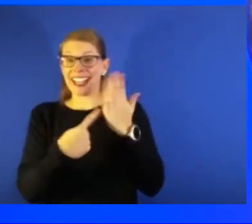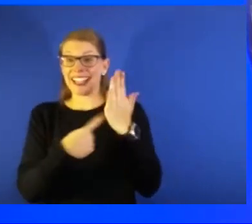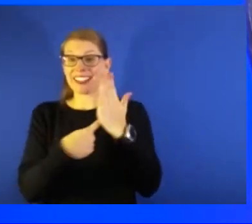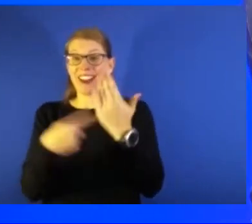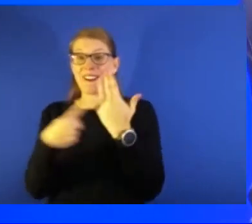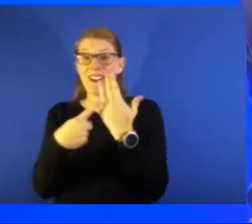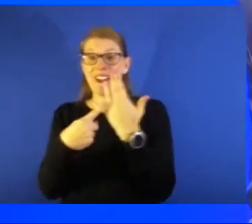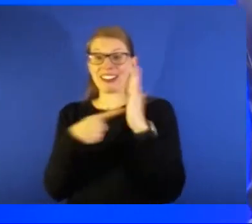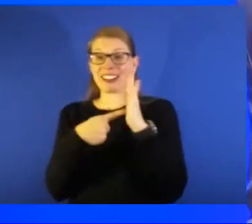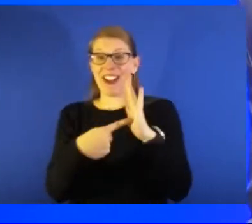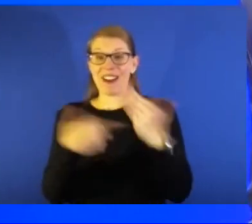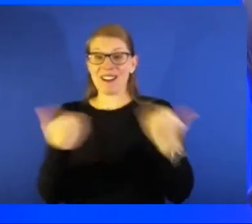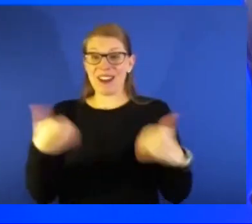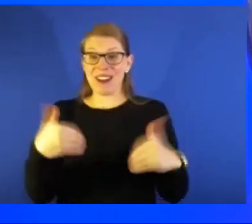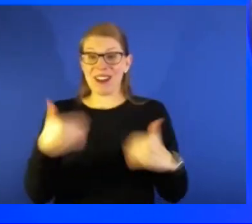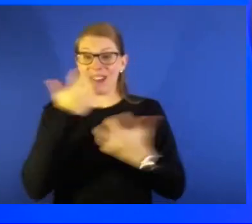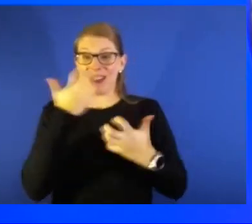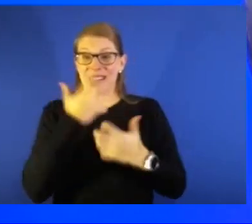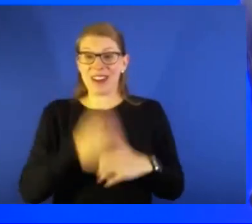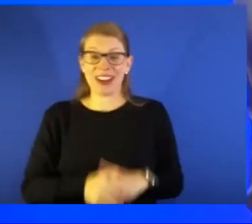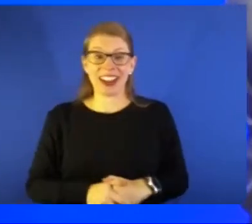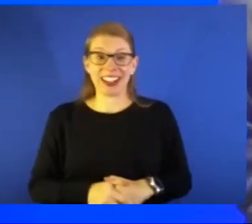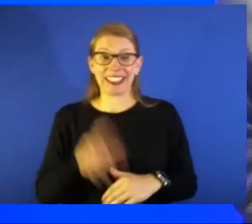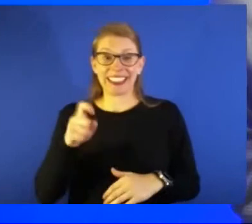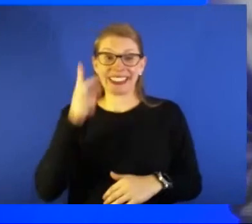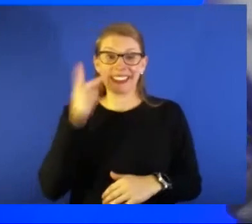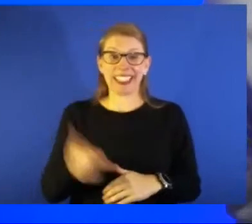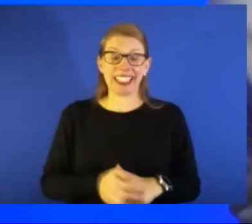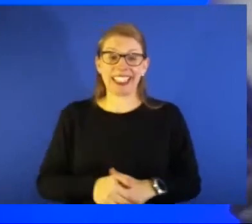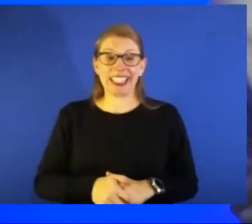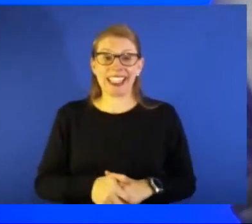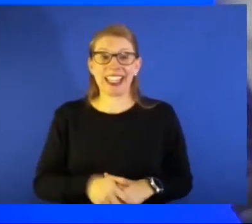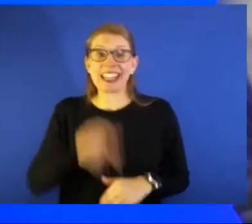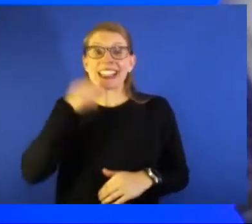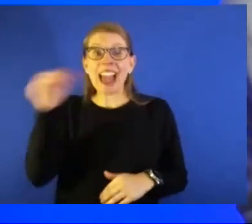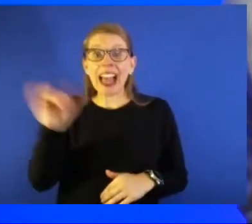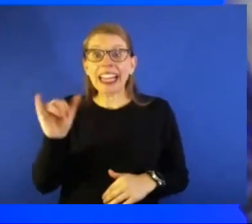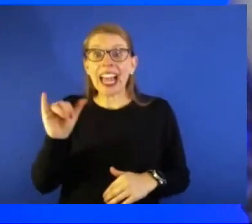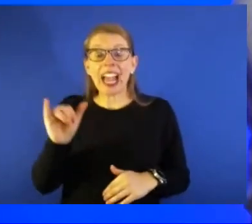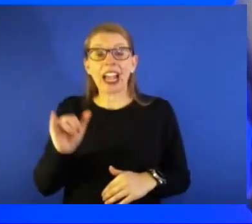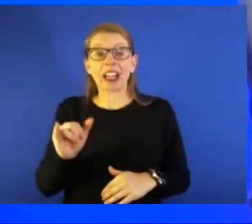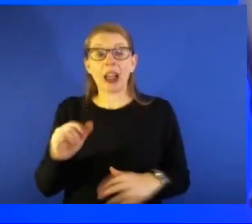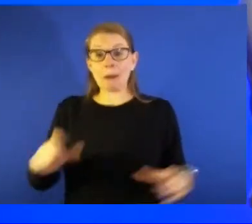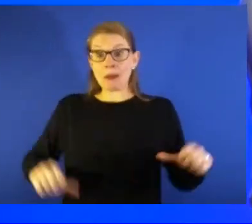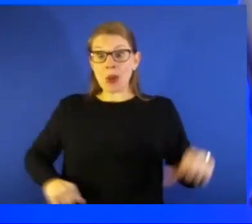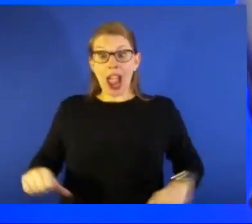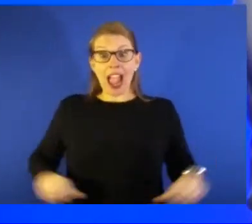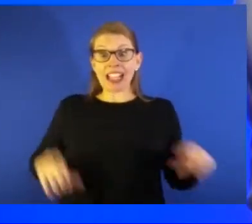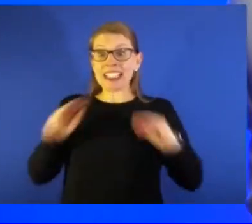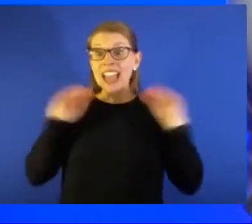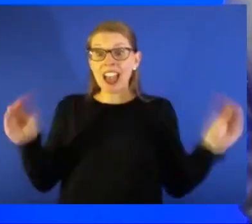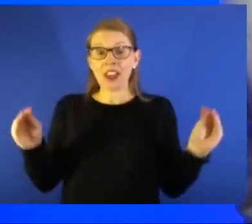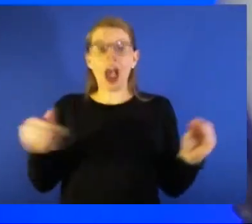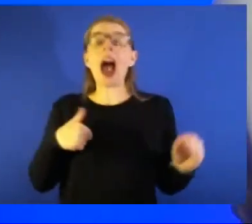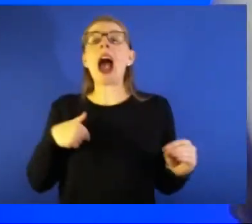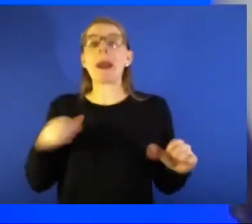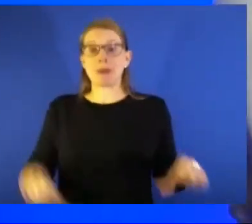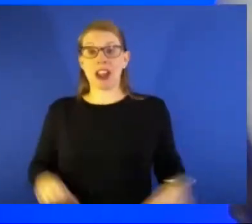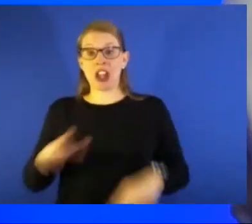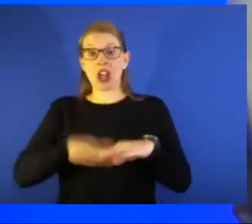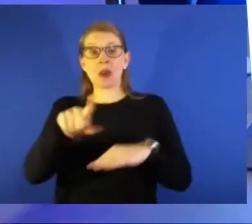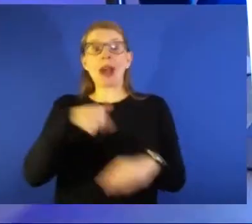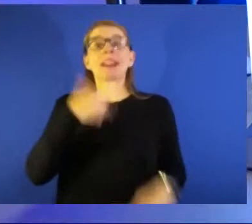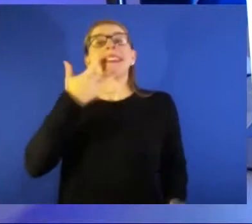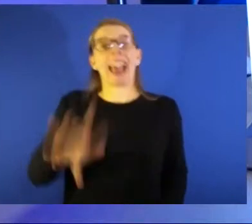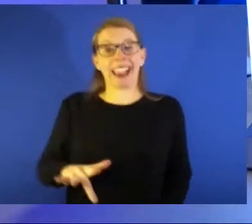bad boy up. We got to see it. So it's not like I'm not bragging or anything like No, that. I'm bragging on you. I was lucky.